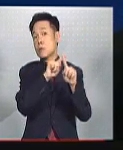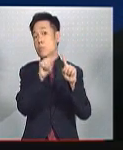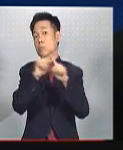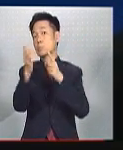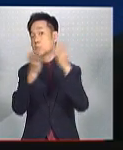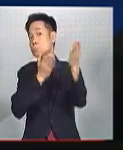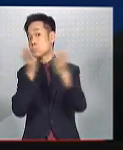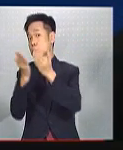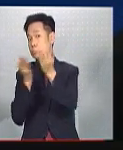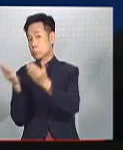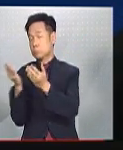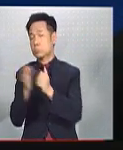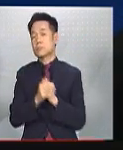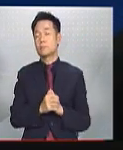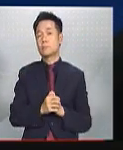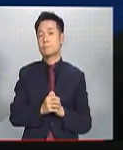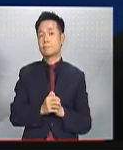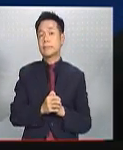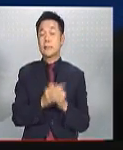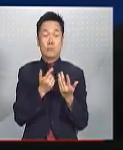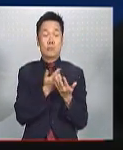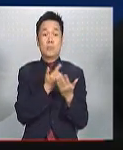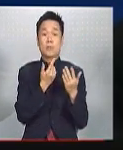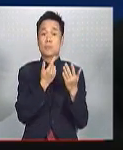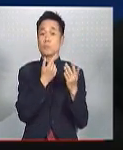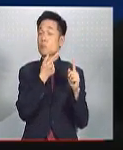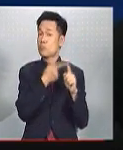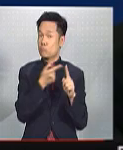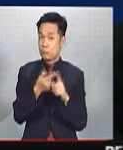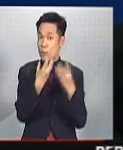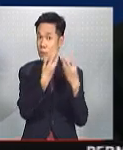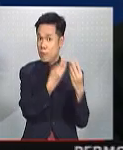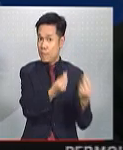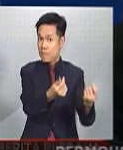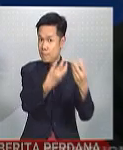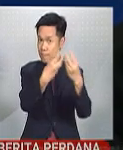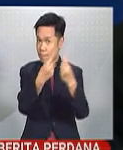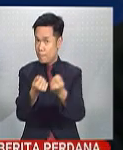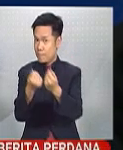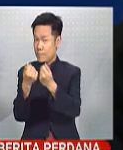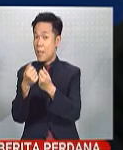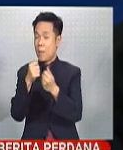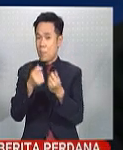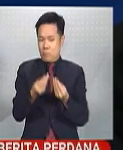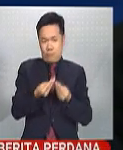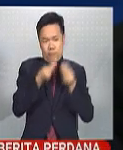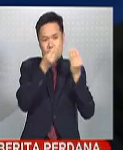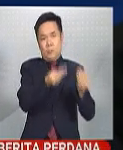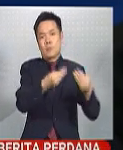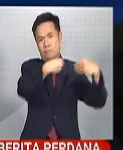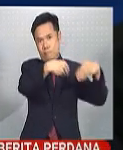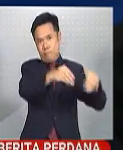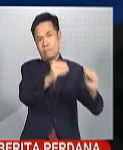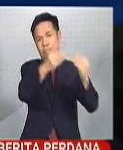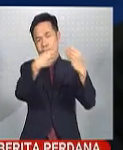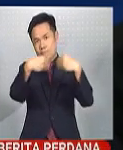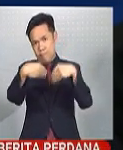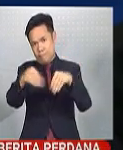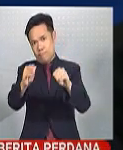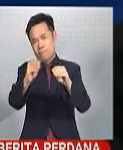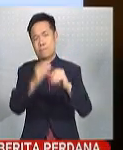here. The same solutions can be sold to clients in Indonesia. And then we can